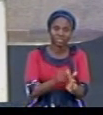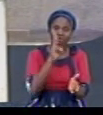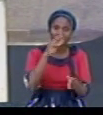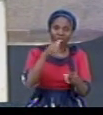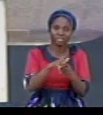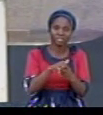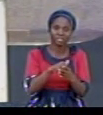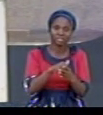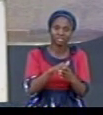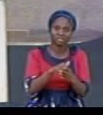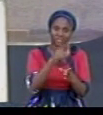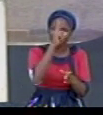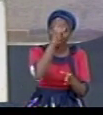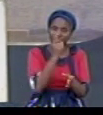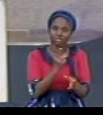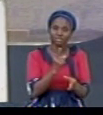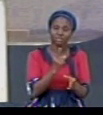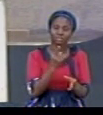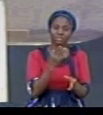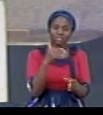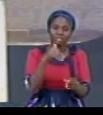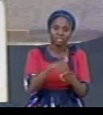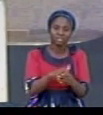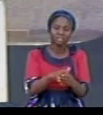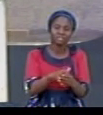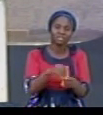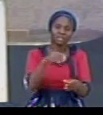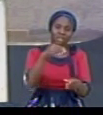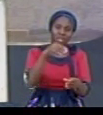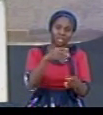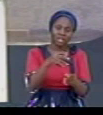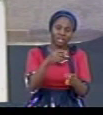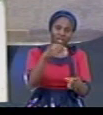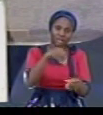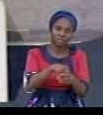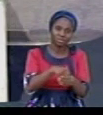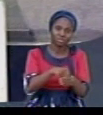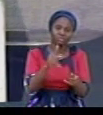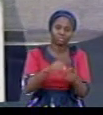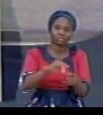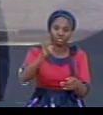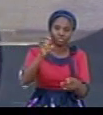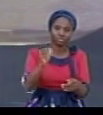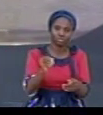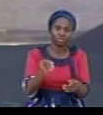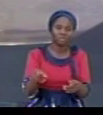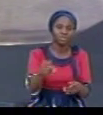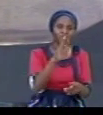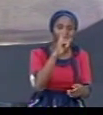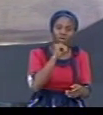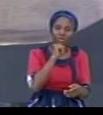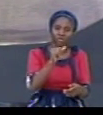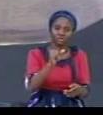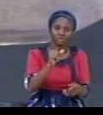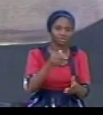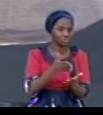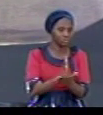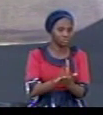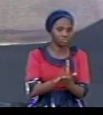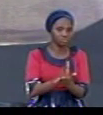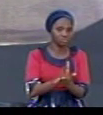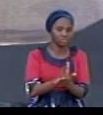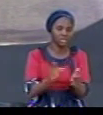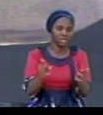they were right. In application to Job, they were not right. As my